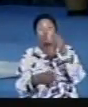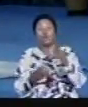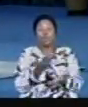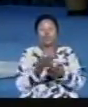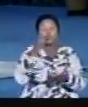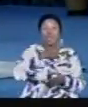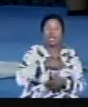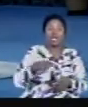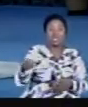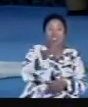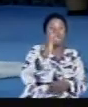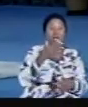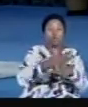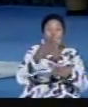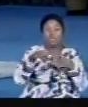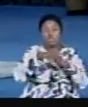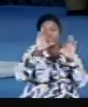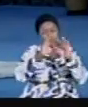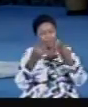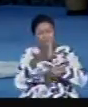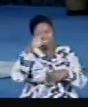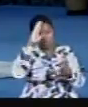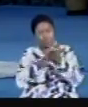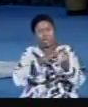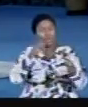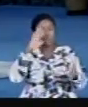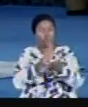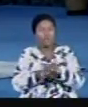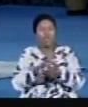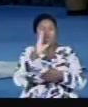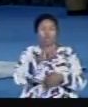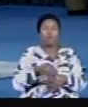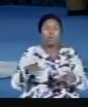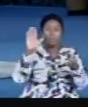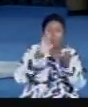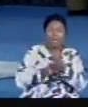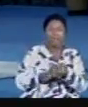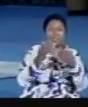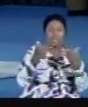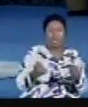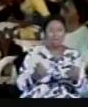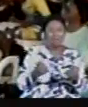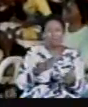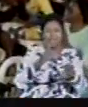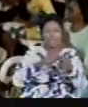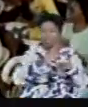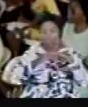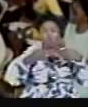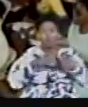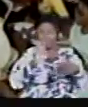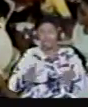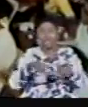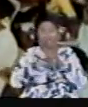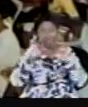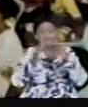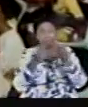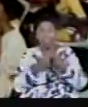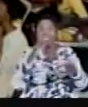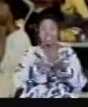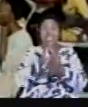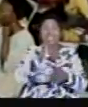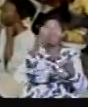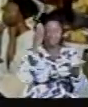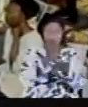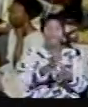your family, husband and wife, you are barren now, barrenness is gone. And ye